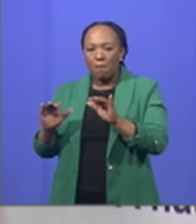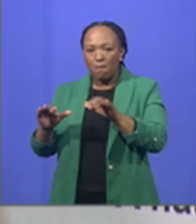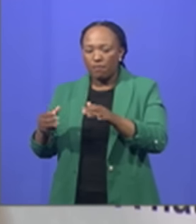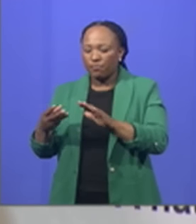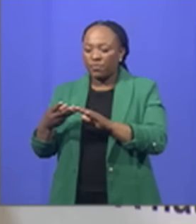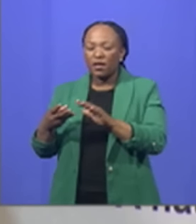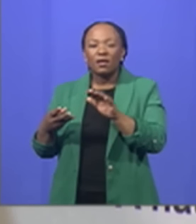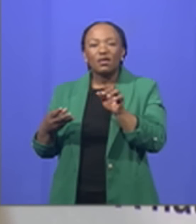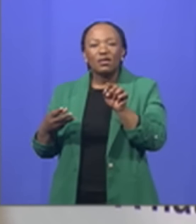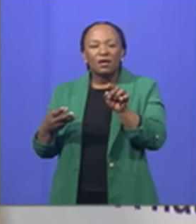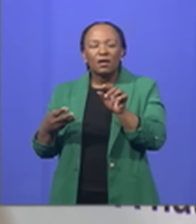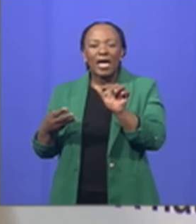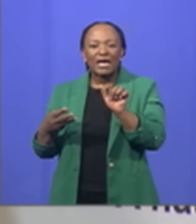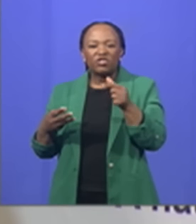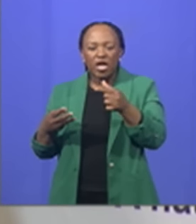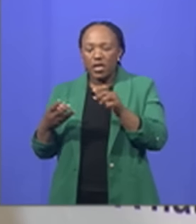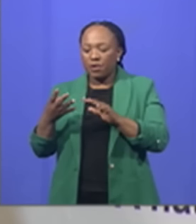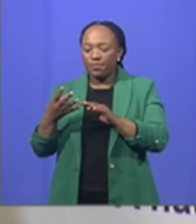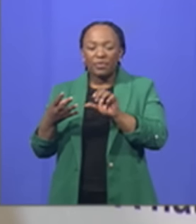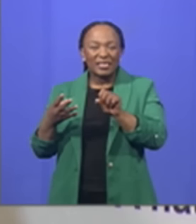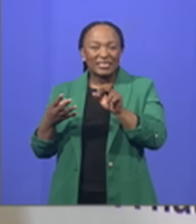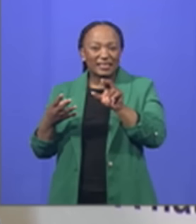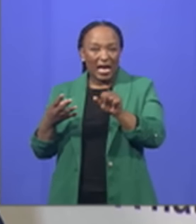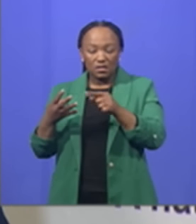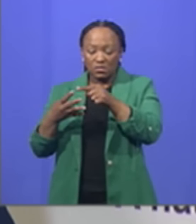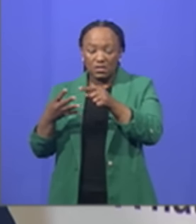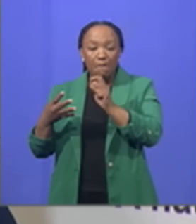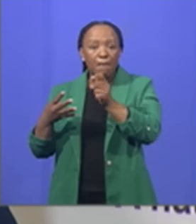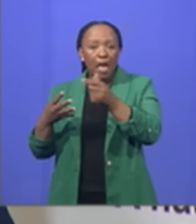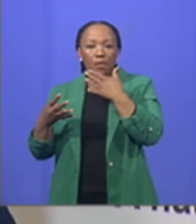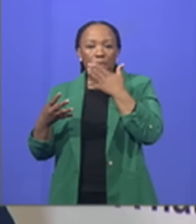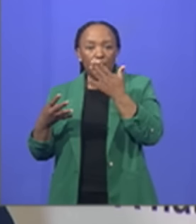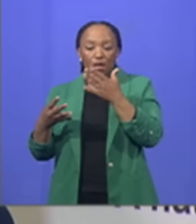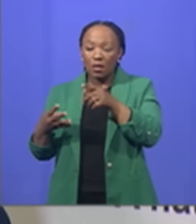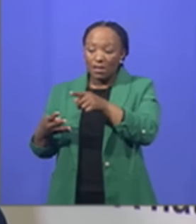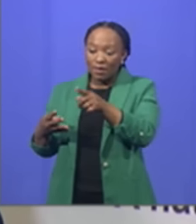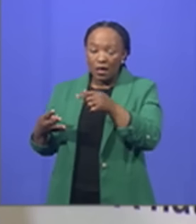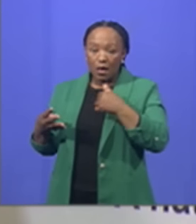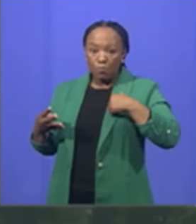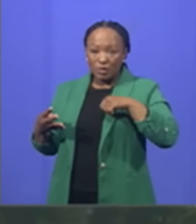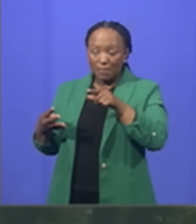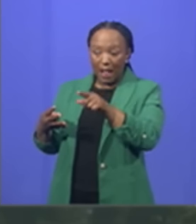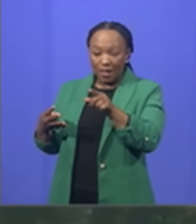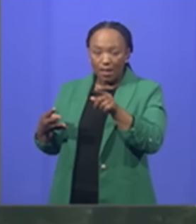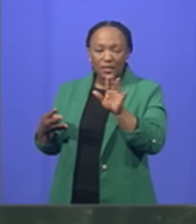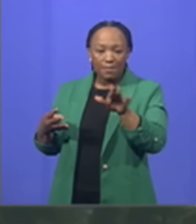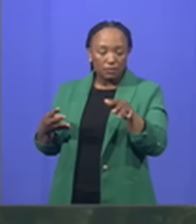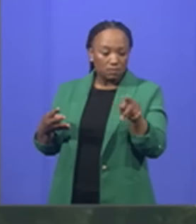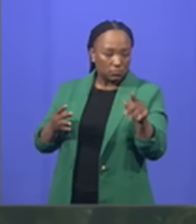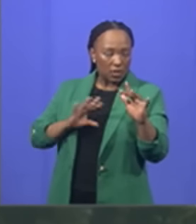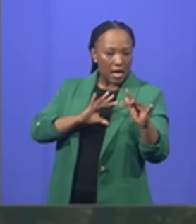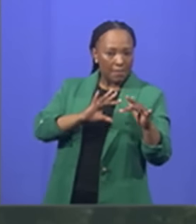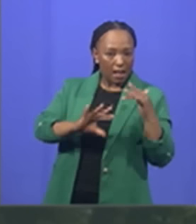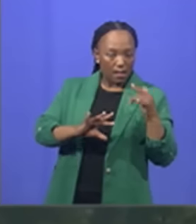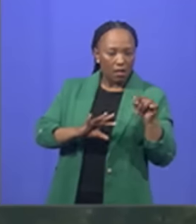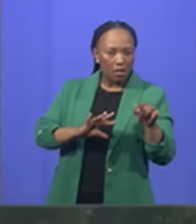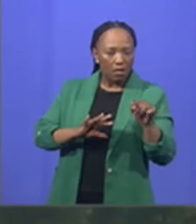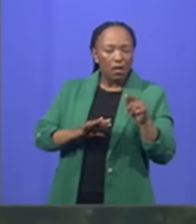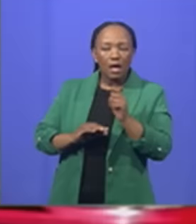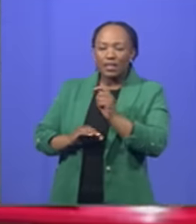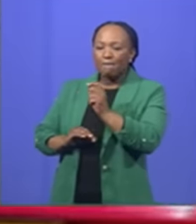pension funds. So essentially in that regard, what we are requesting from those municipalities is for them to give us the